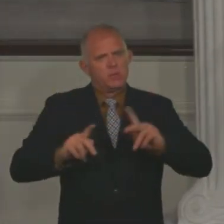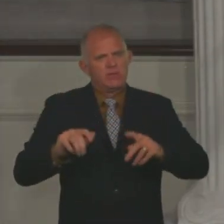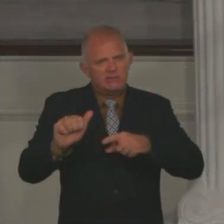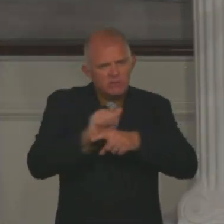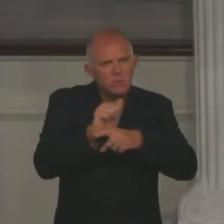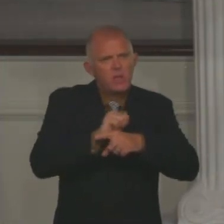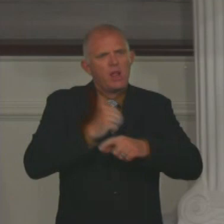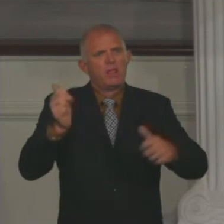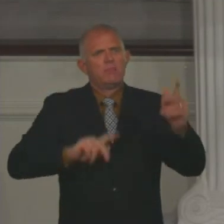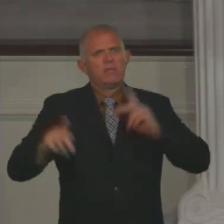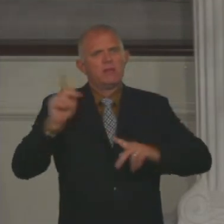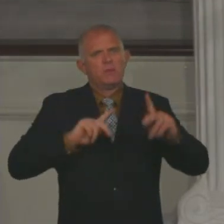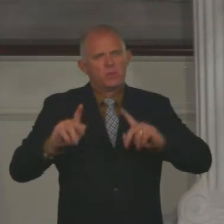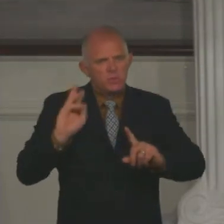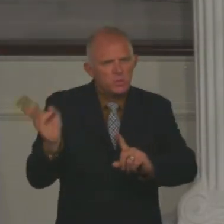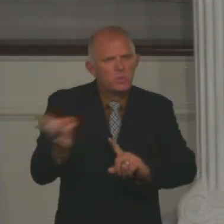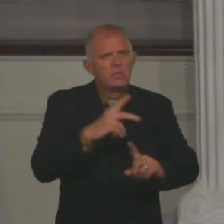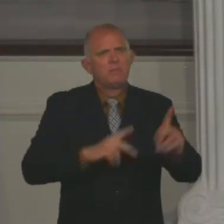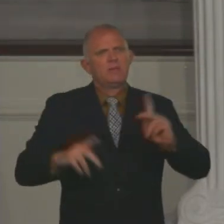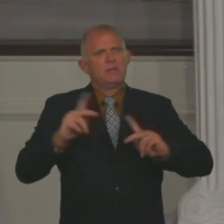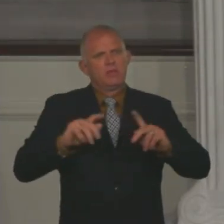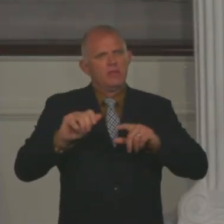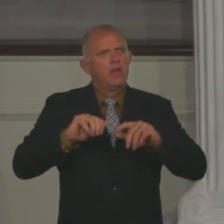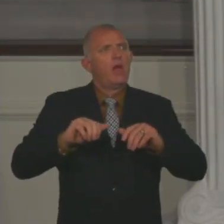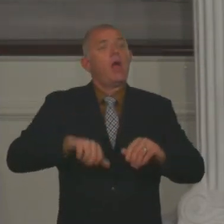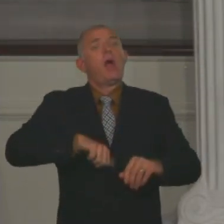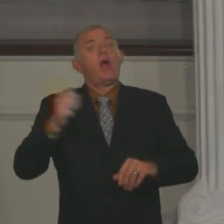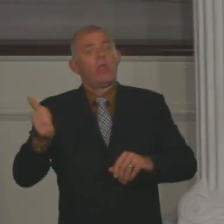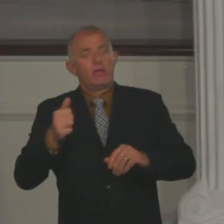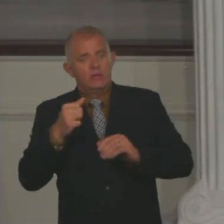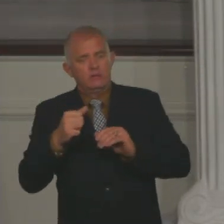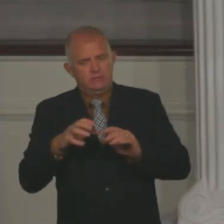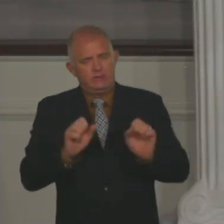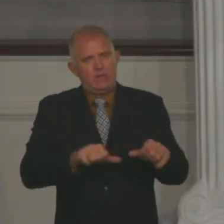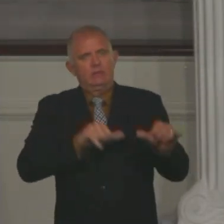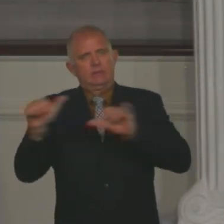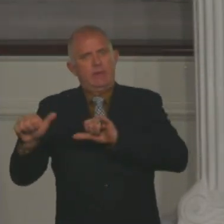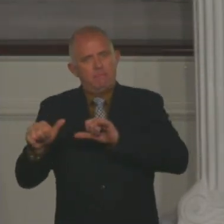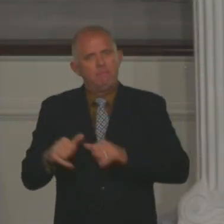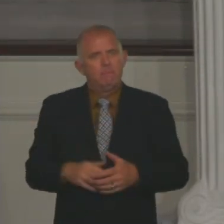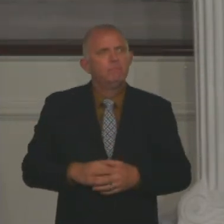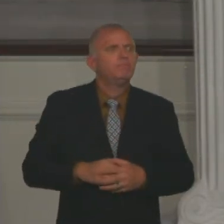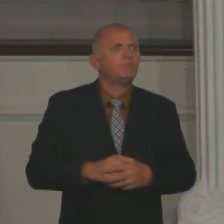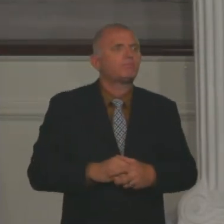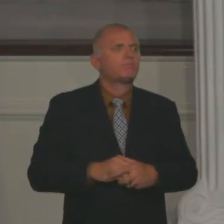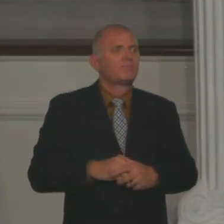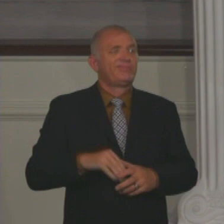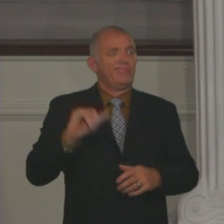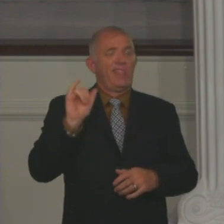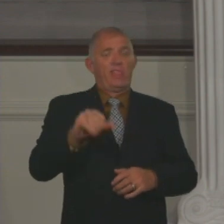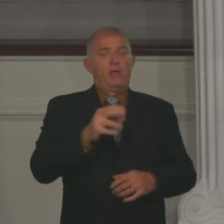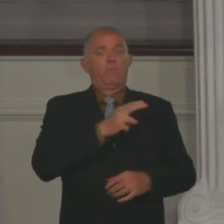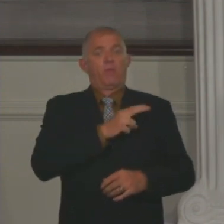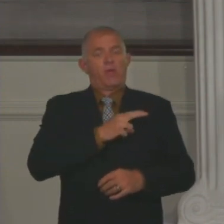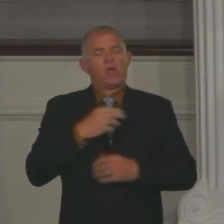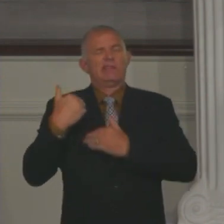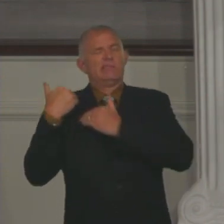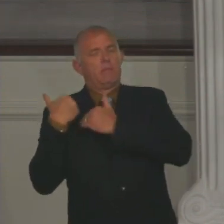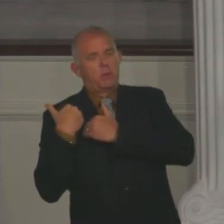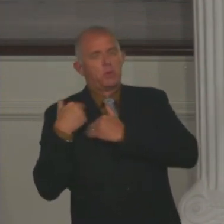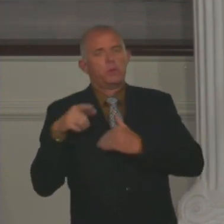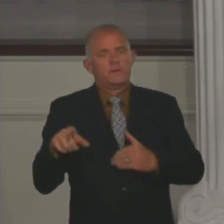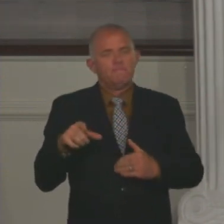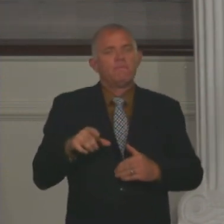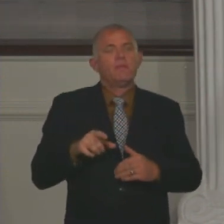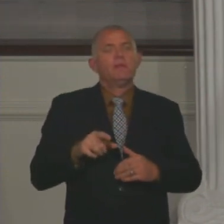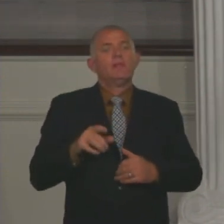that would win the lost and train others to do the same thing. That was his burden. He believes that that was the